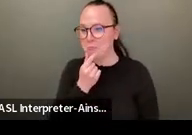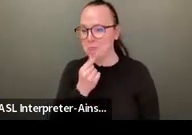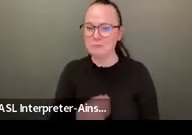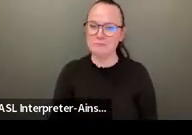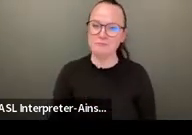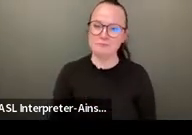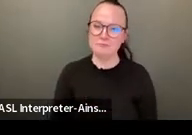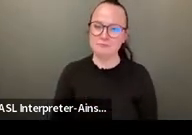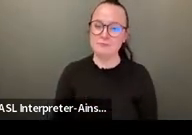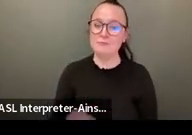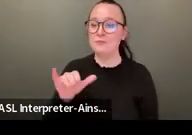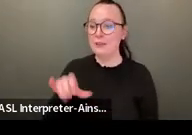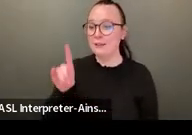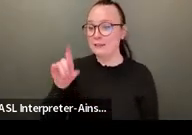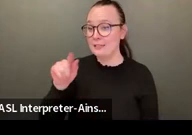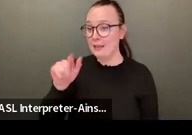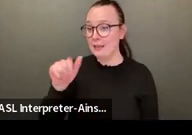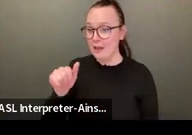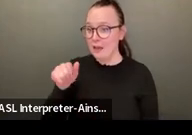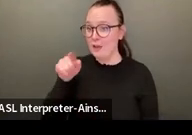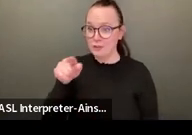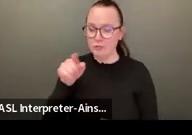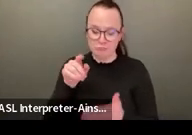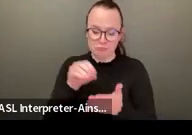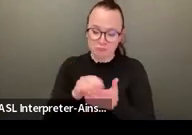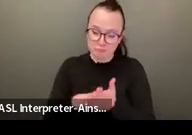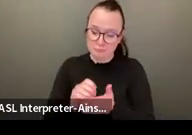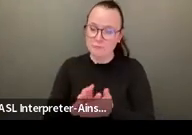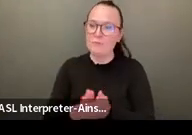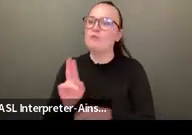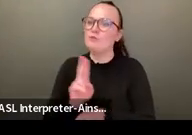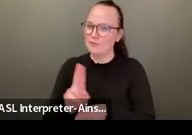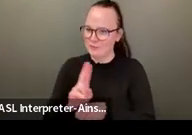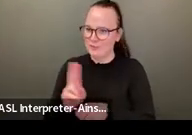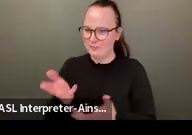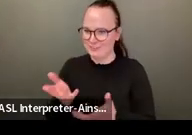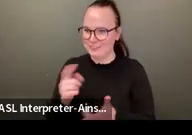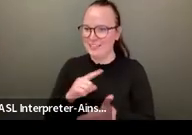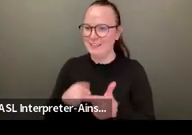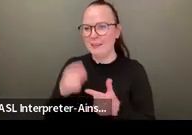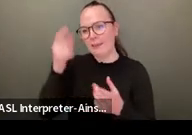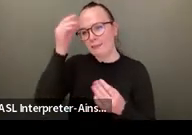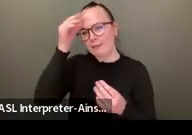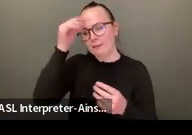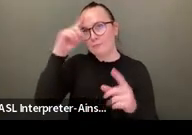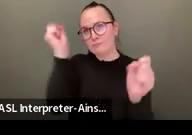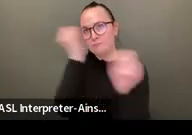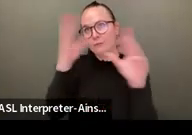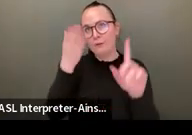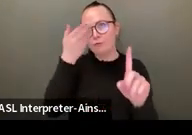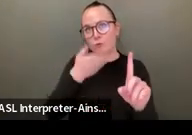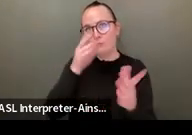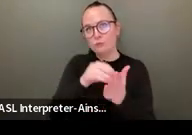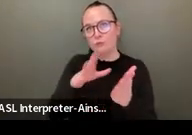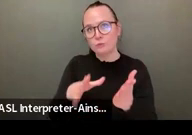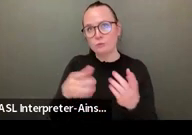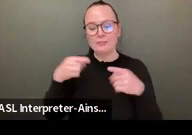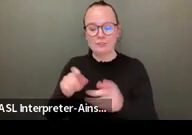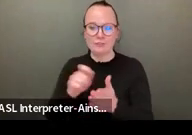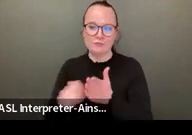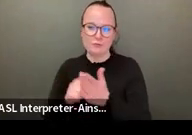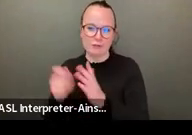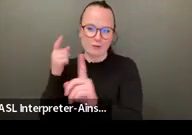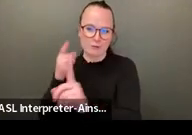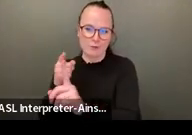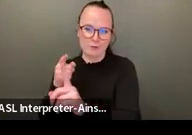think about the student when you are writing goals. All right, with that, let's get